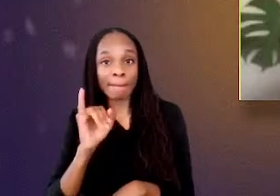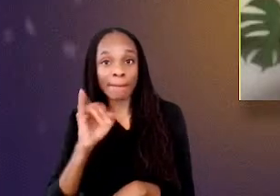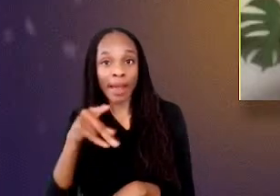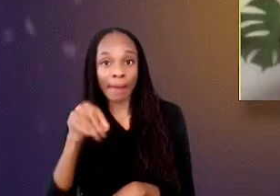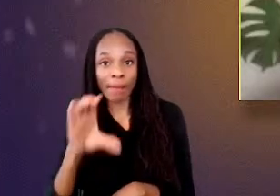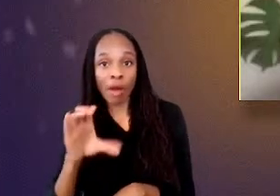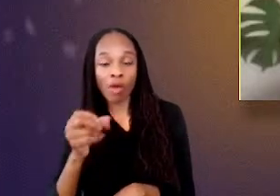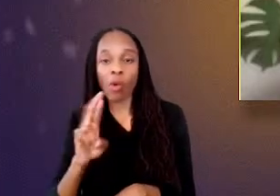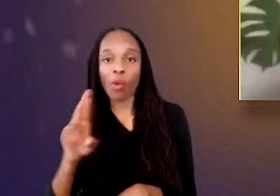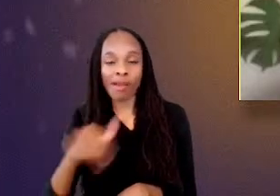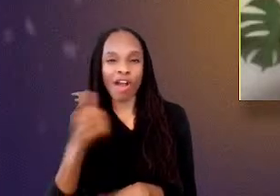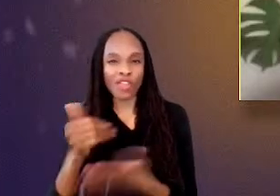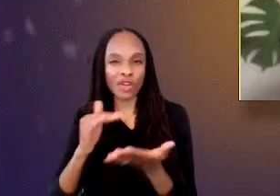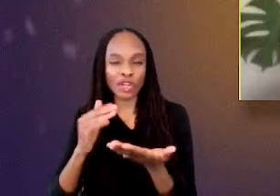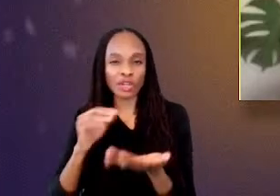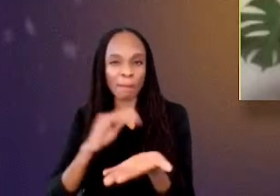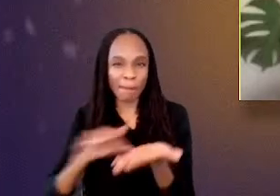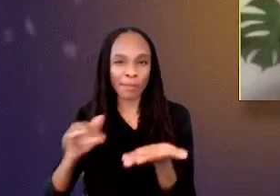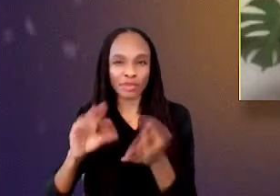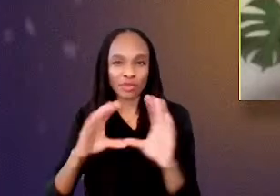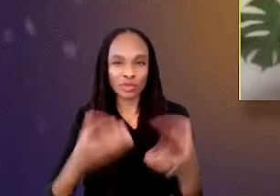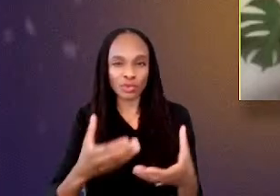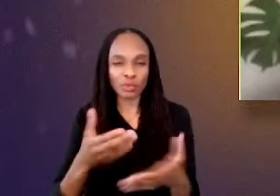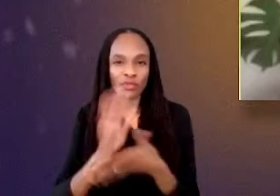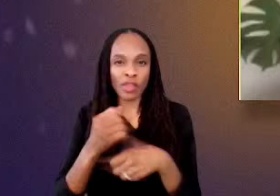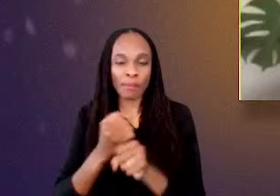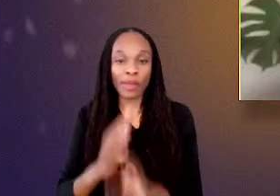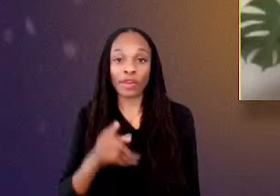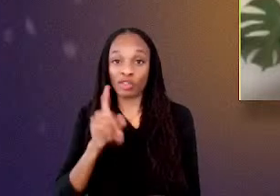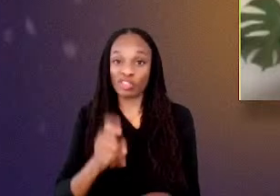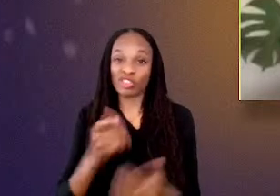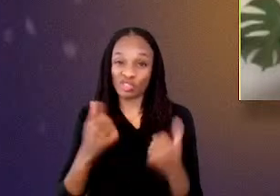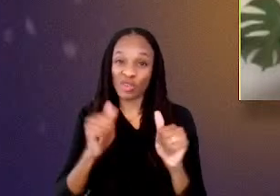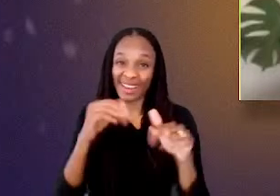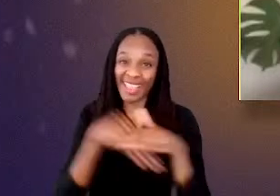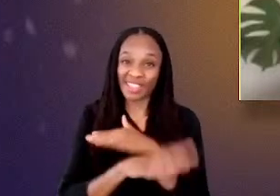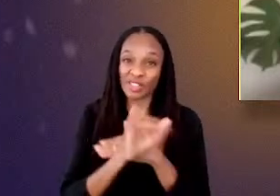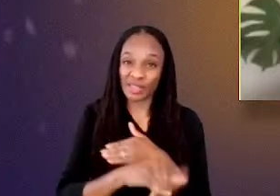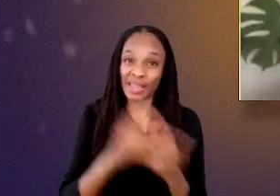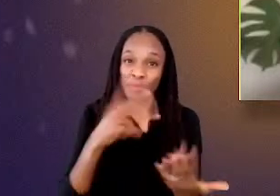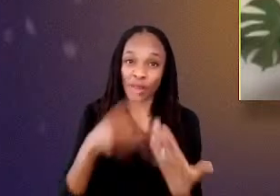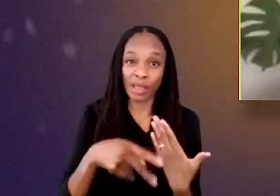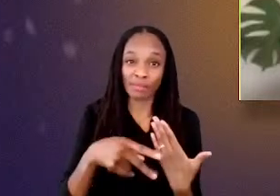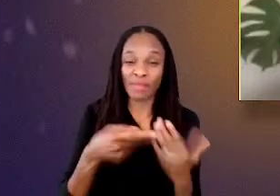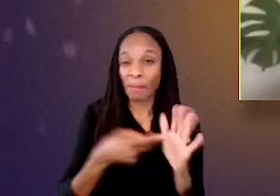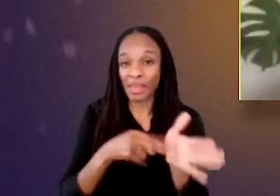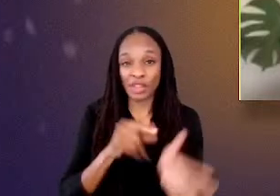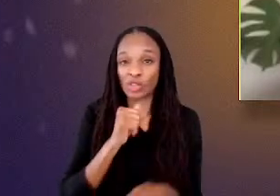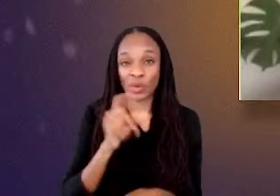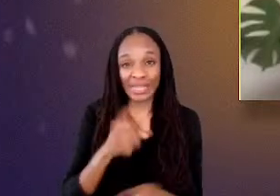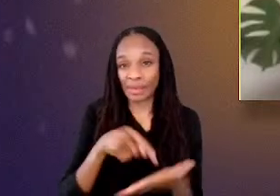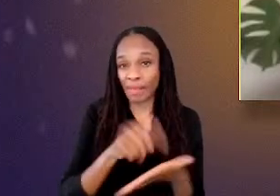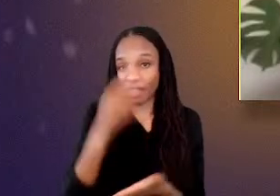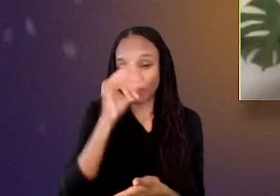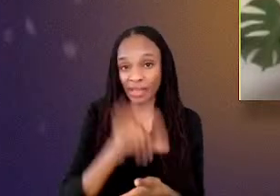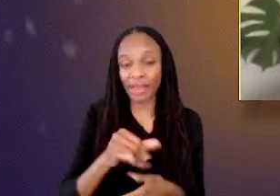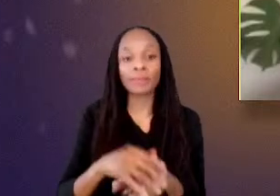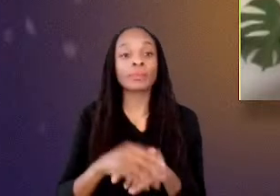of marginalized group filmmaker, you should absolutely be trying to get into that program so you don't have to pay for it, but you will be